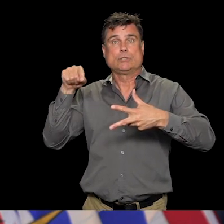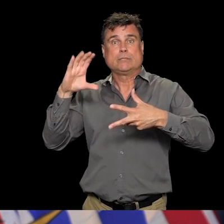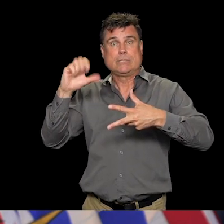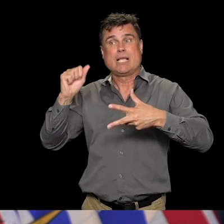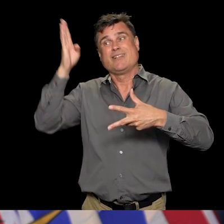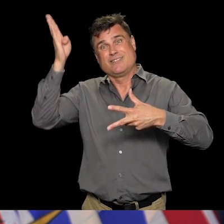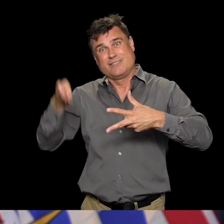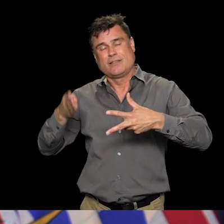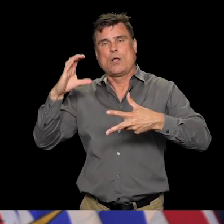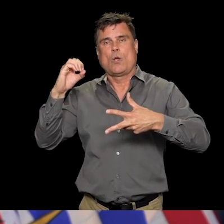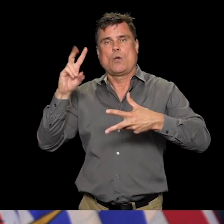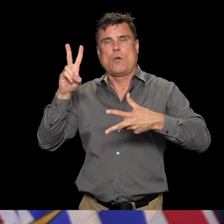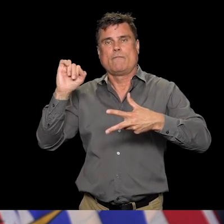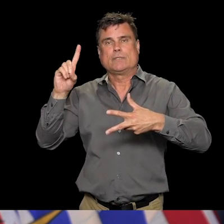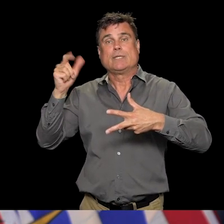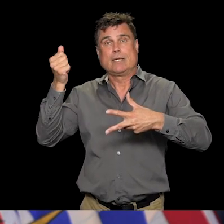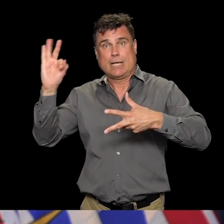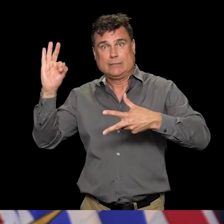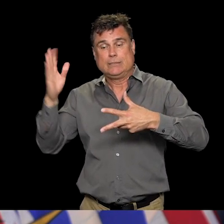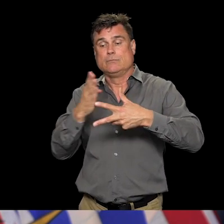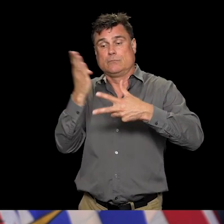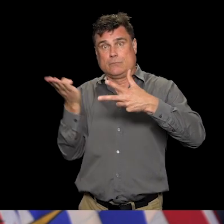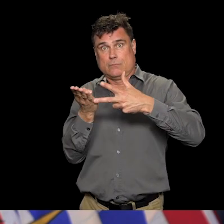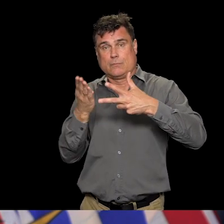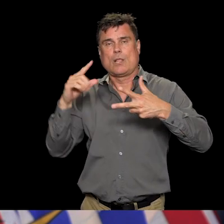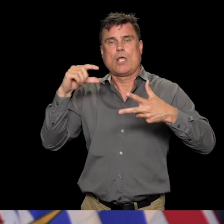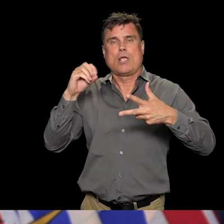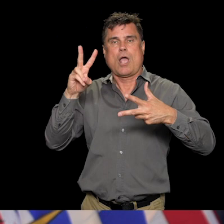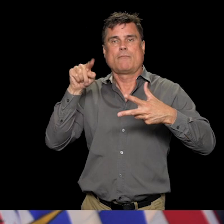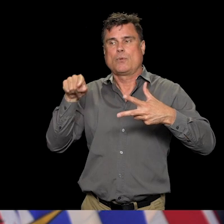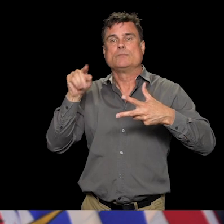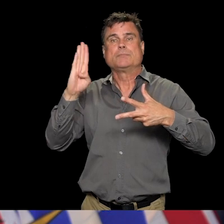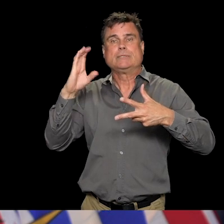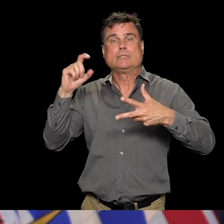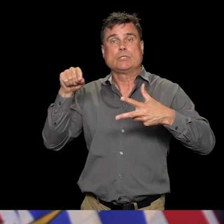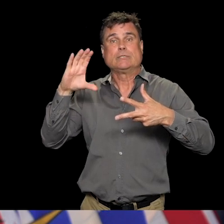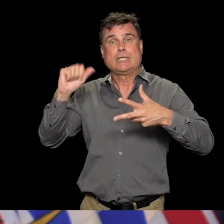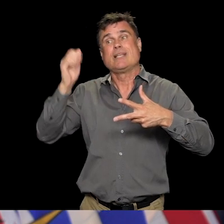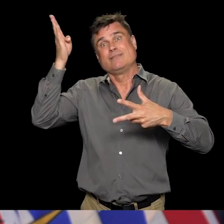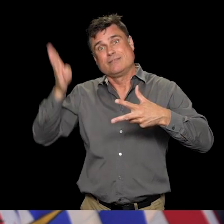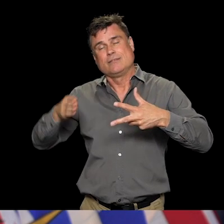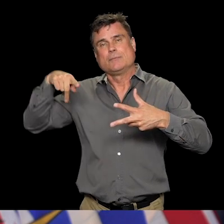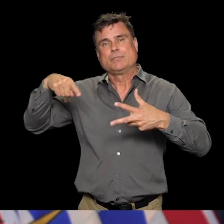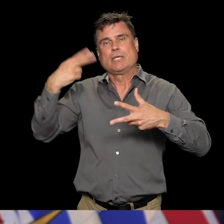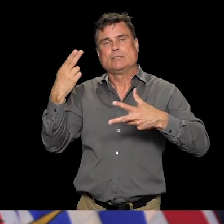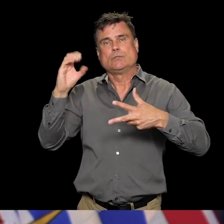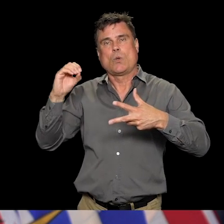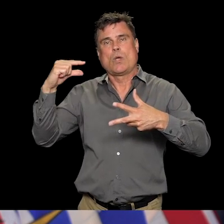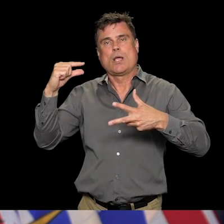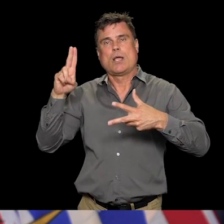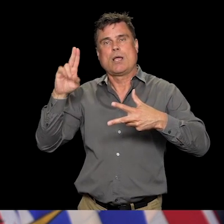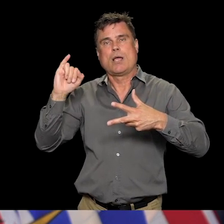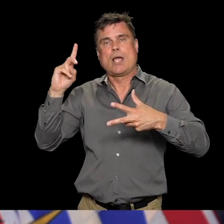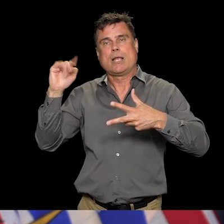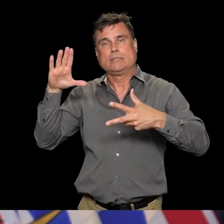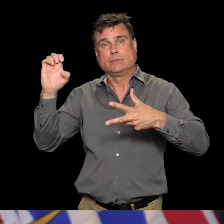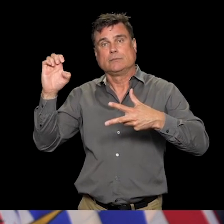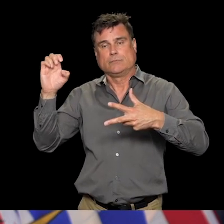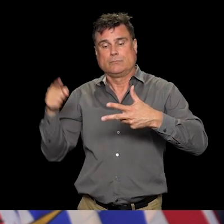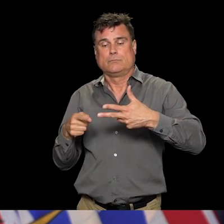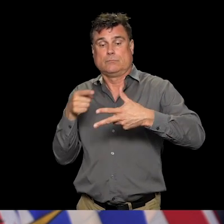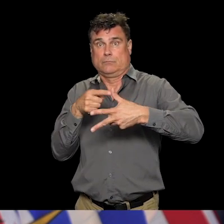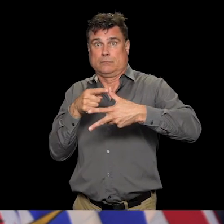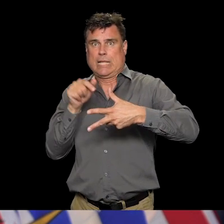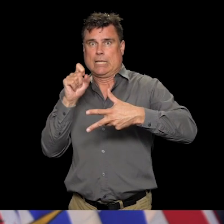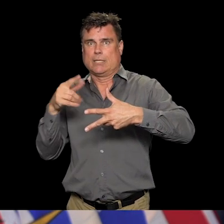-19 response visit gov.bc.ca forward slash COVID-19 and for a full listing of the provincial health officer's orders visit